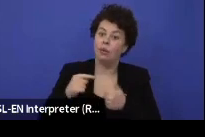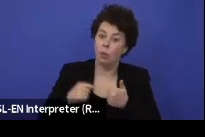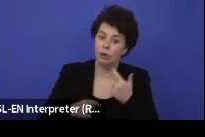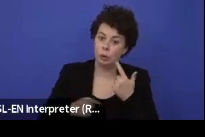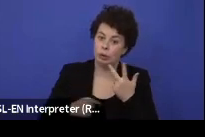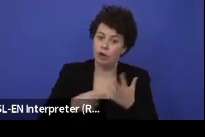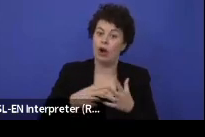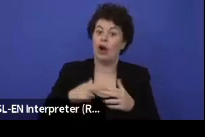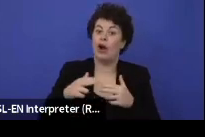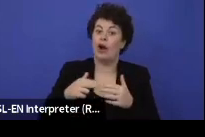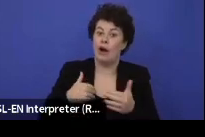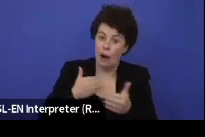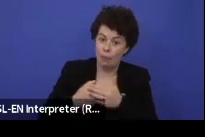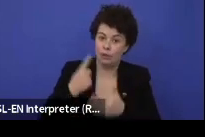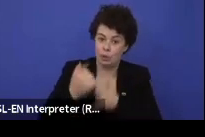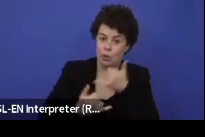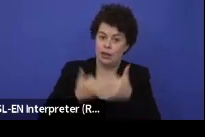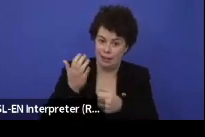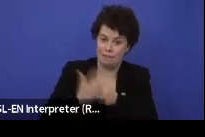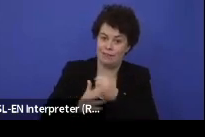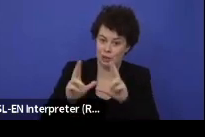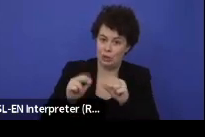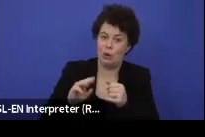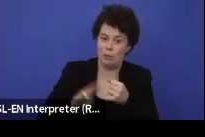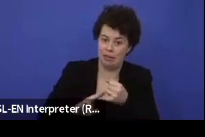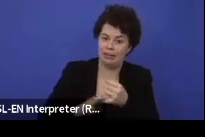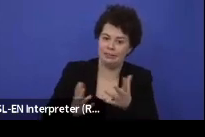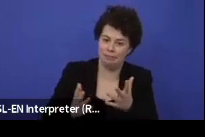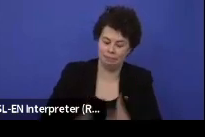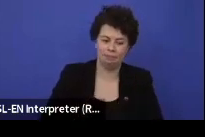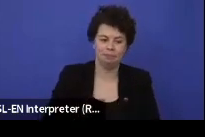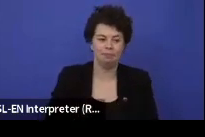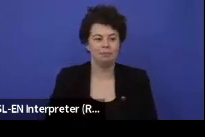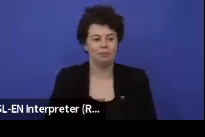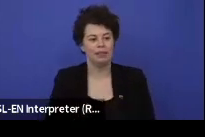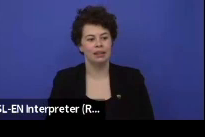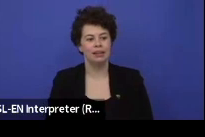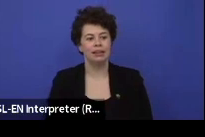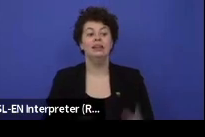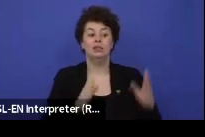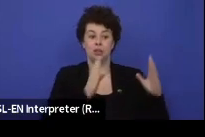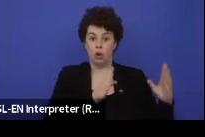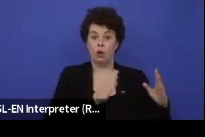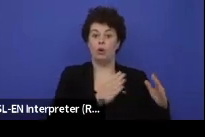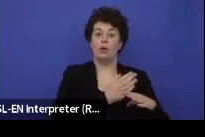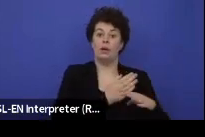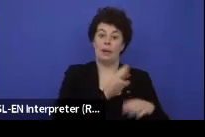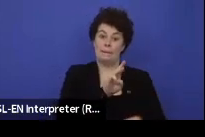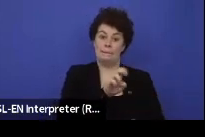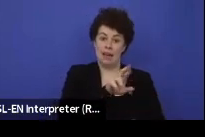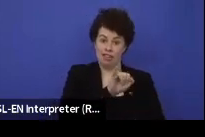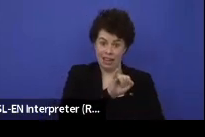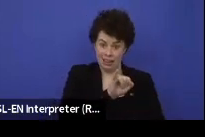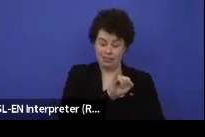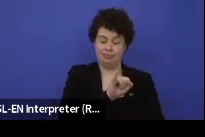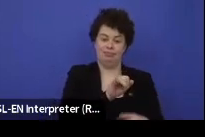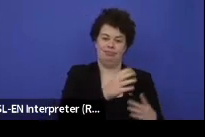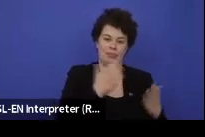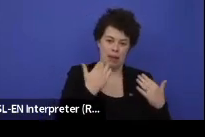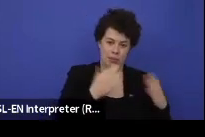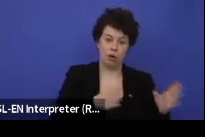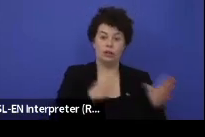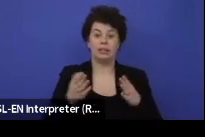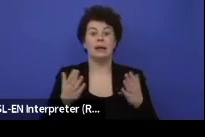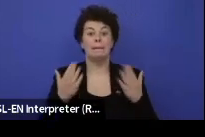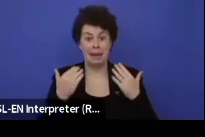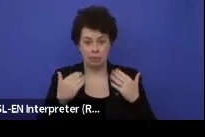But then after that day, after they've reached menopause, they're postmenopausal for the rest of their life.